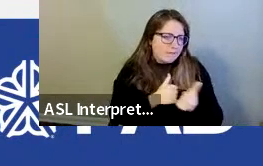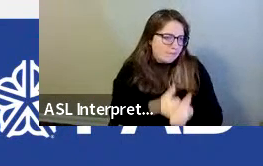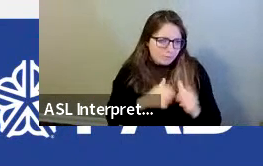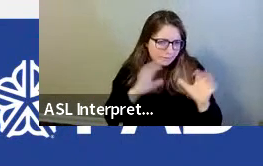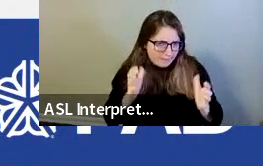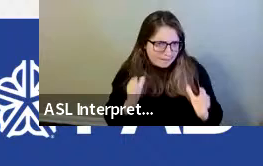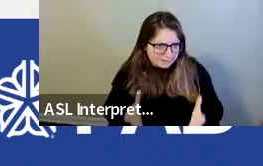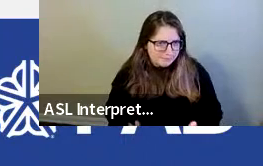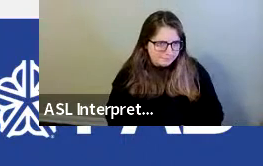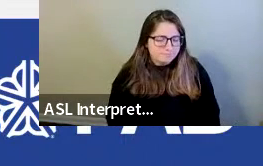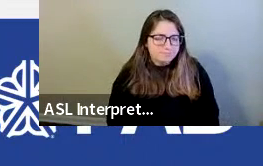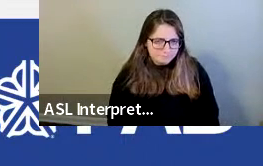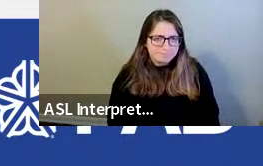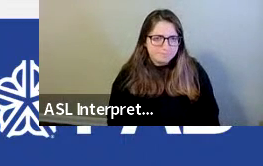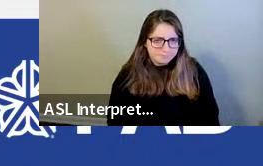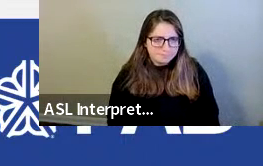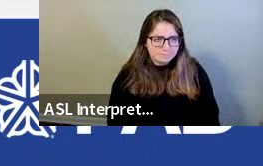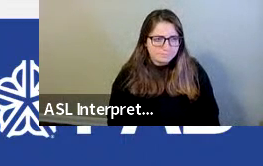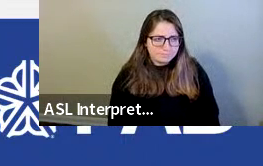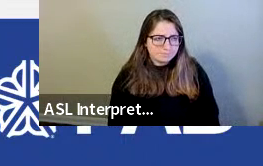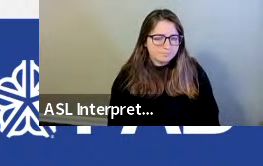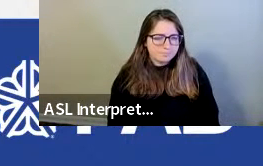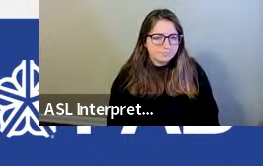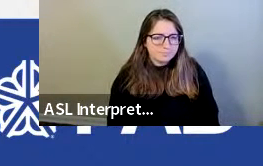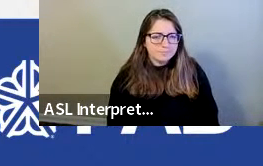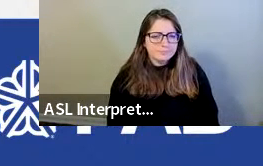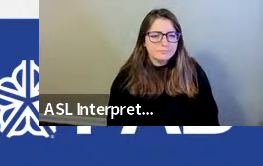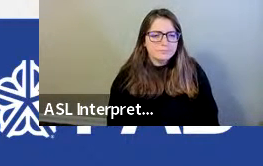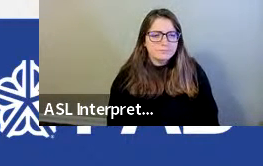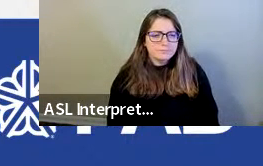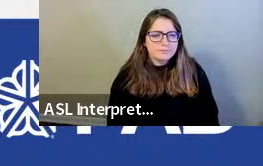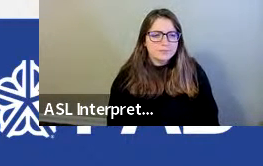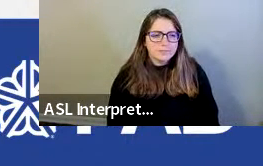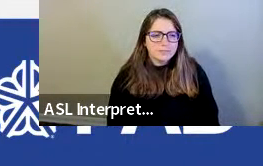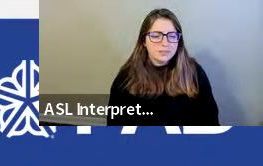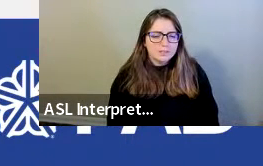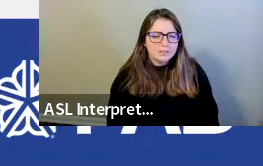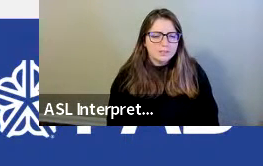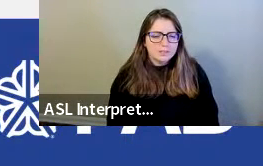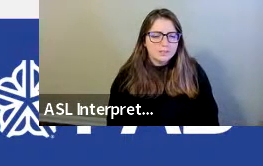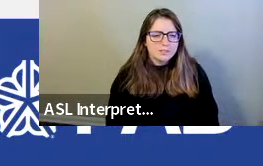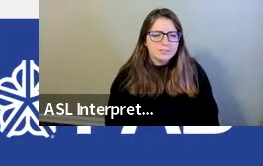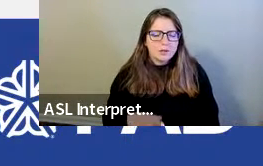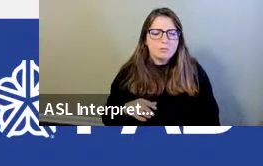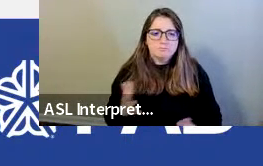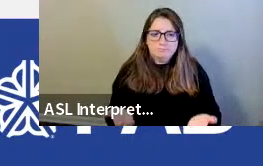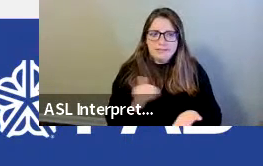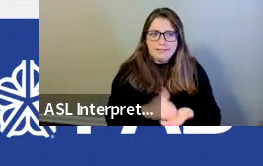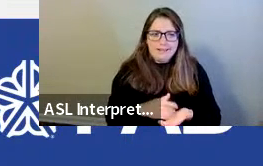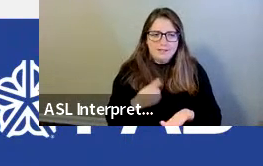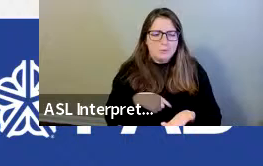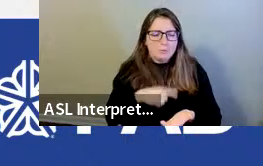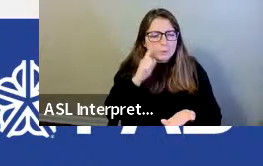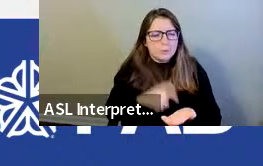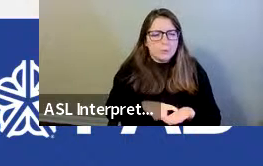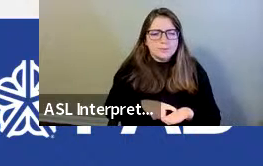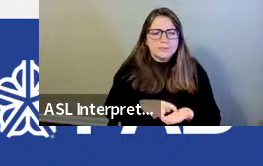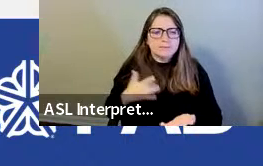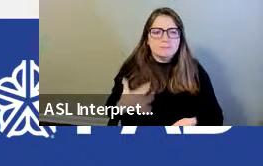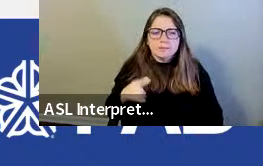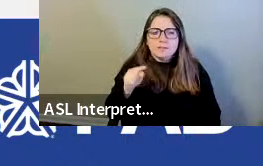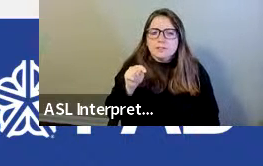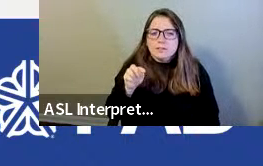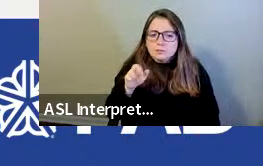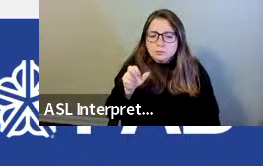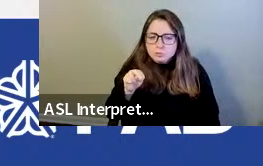So when we do that, we notice some trends, right? So the question is, what are the